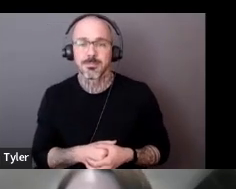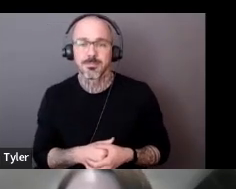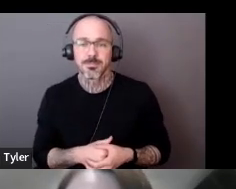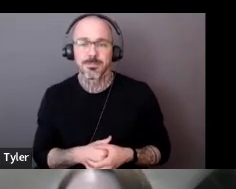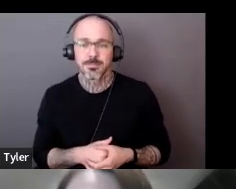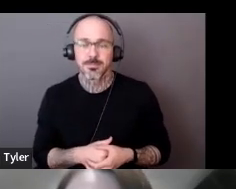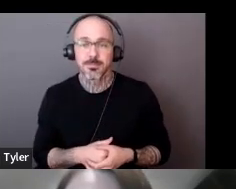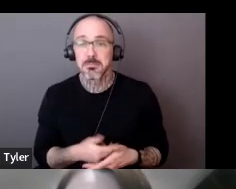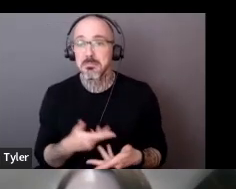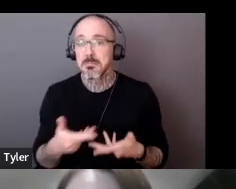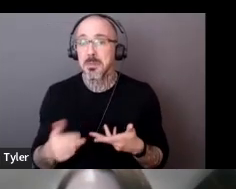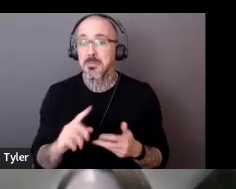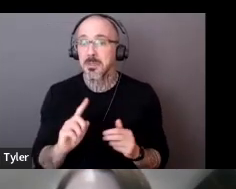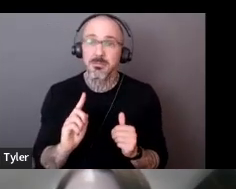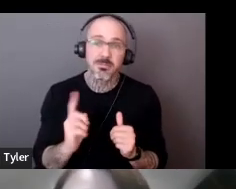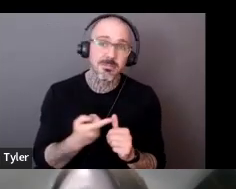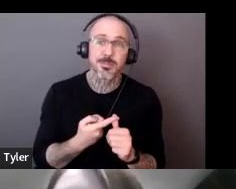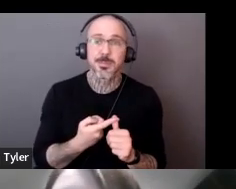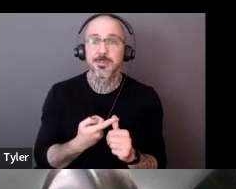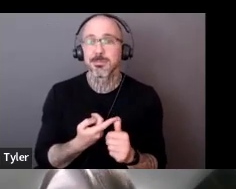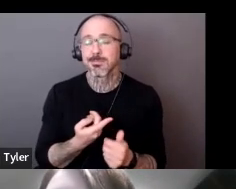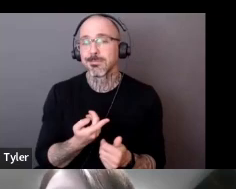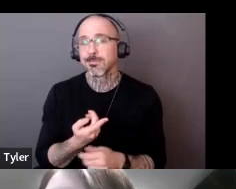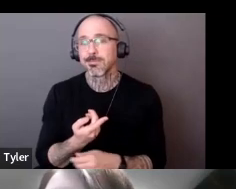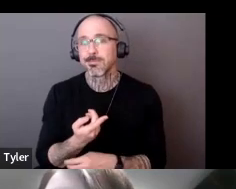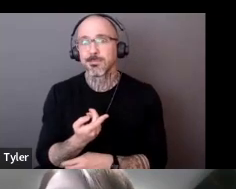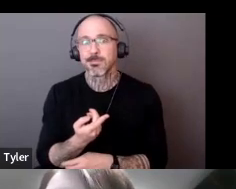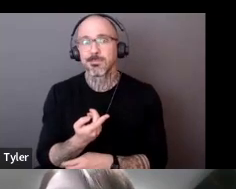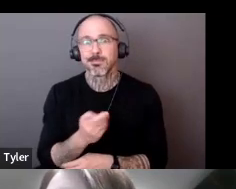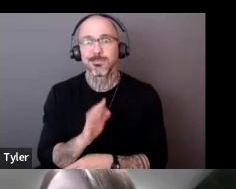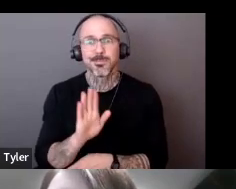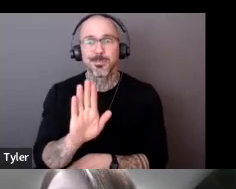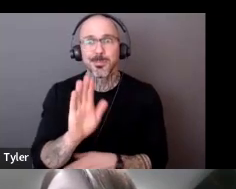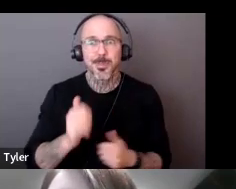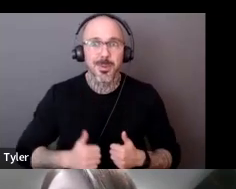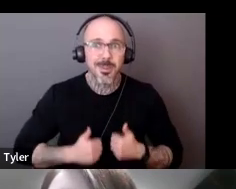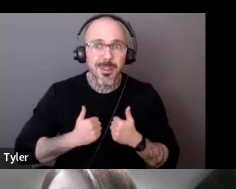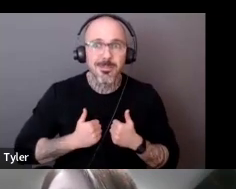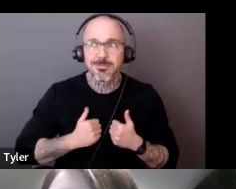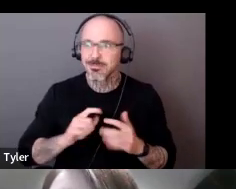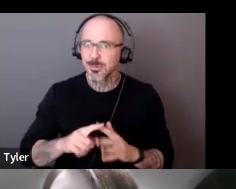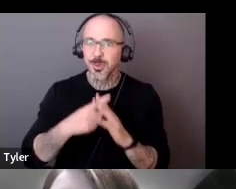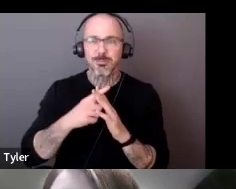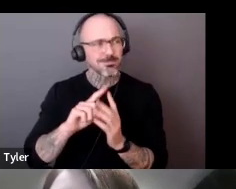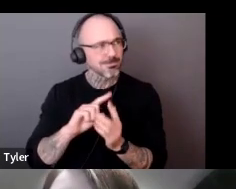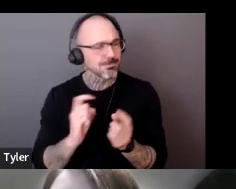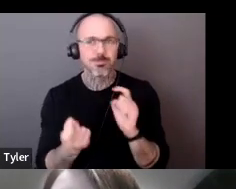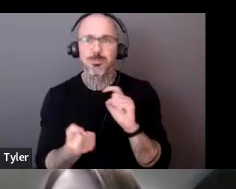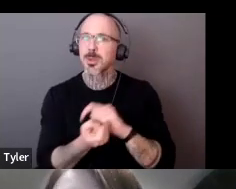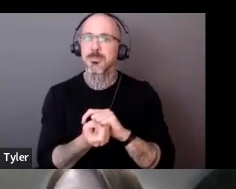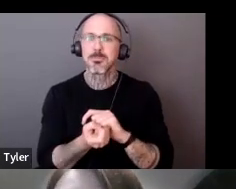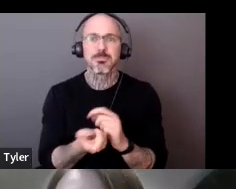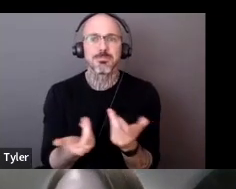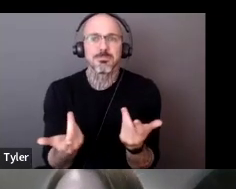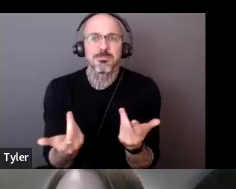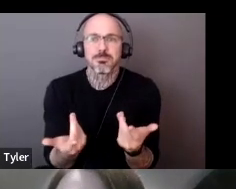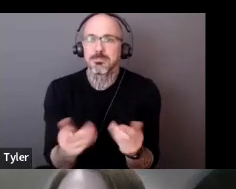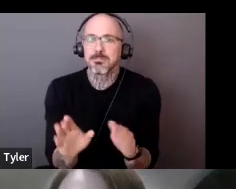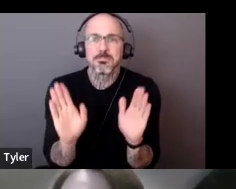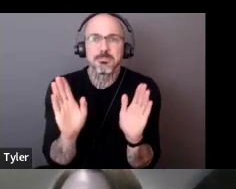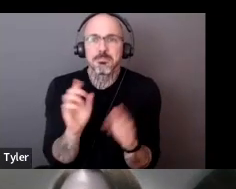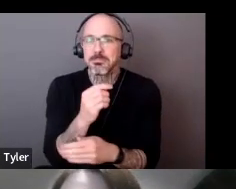by creating change in the way they live. Like, say one thing doesn't have a